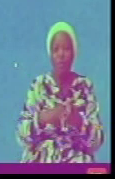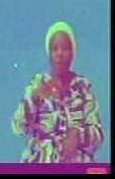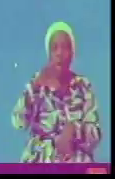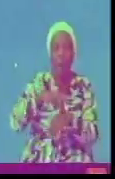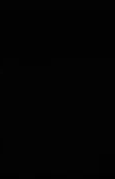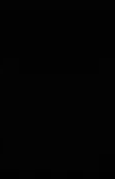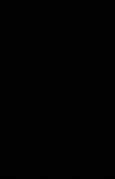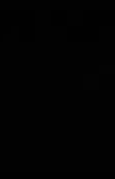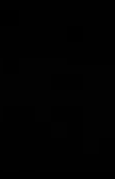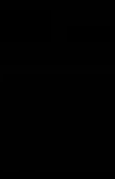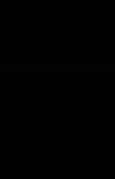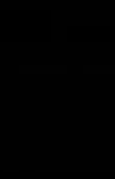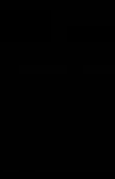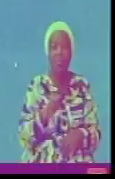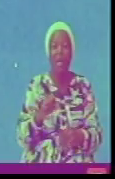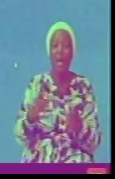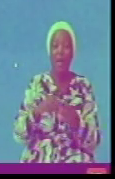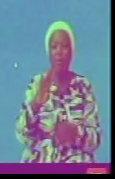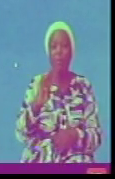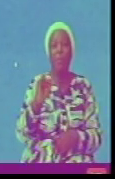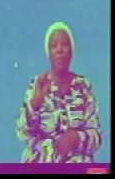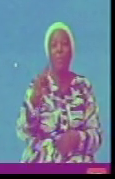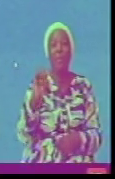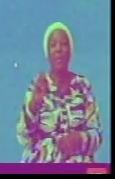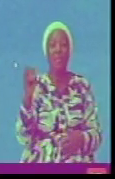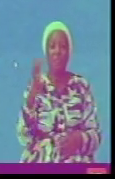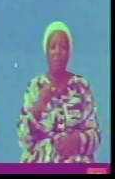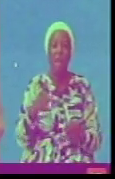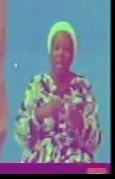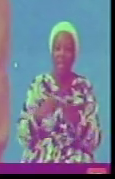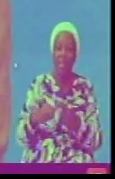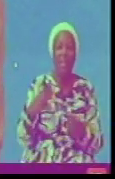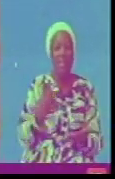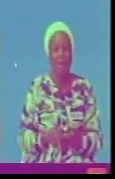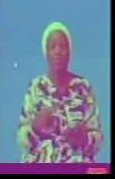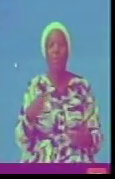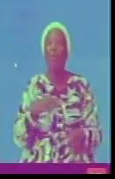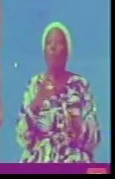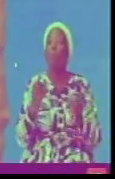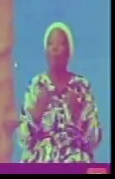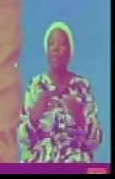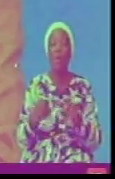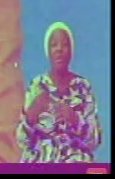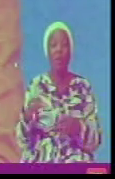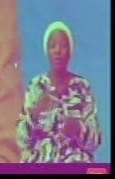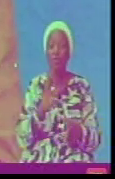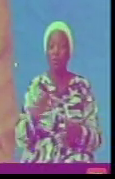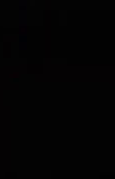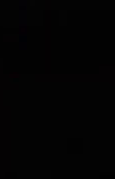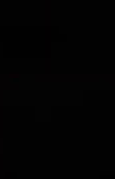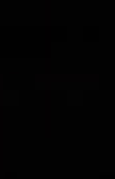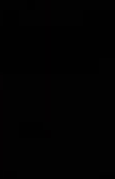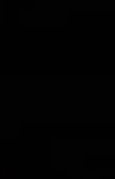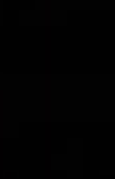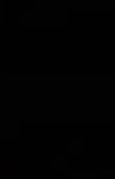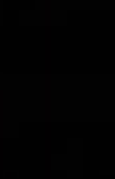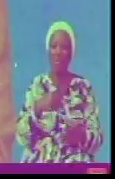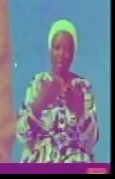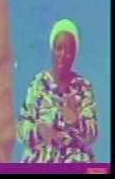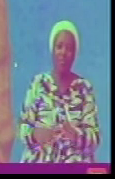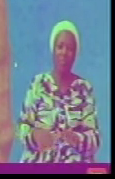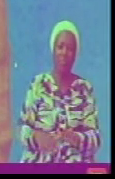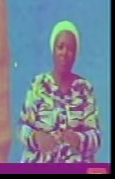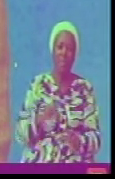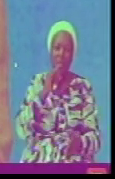And much people of Israel died. Was that the will of God? No. There